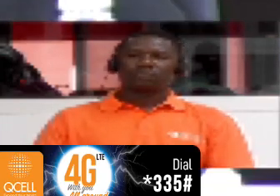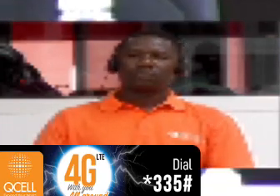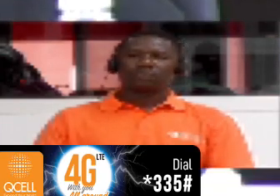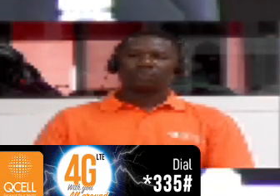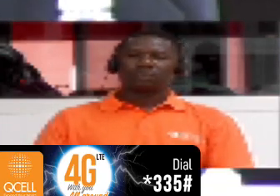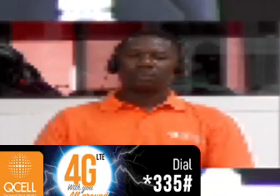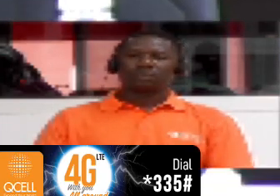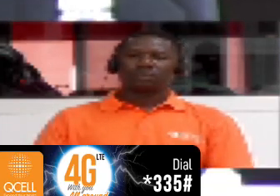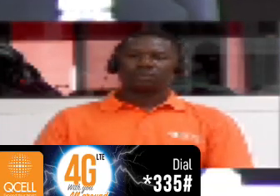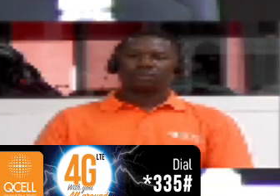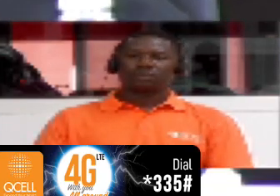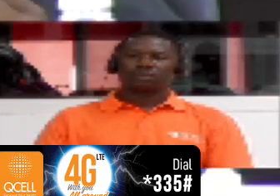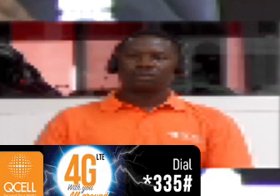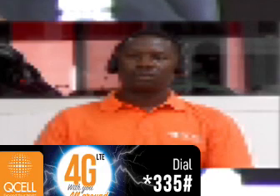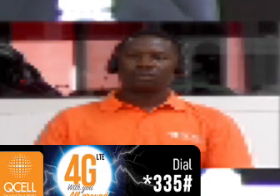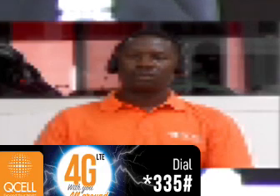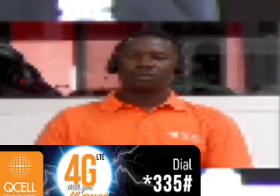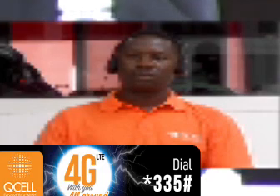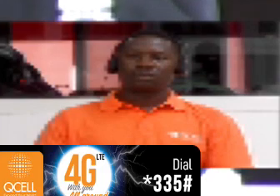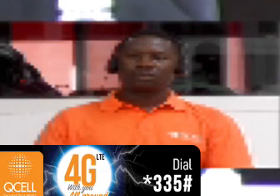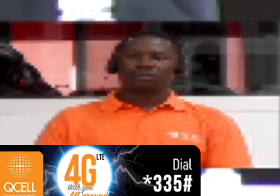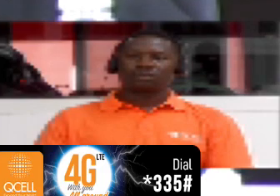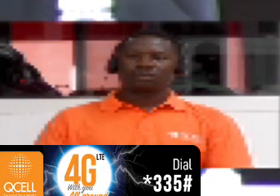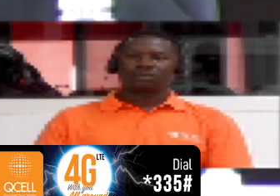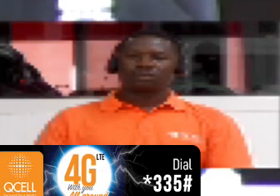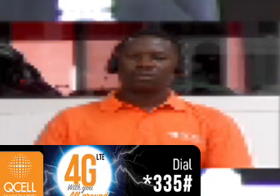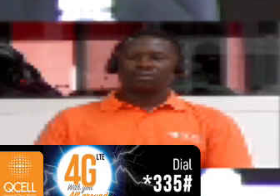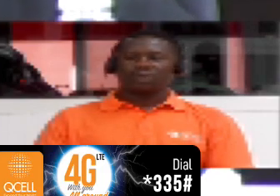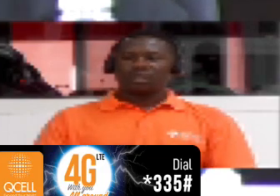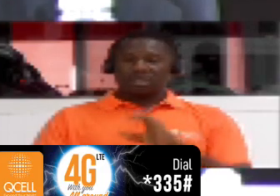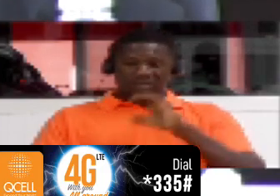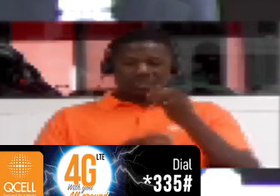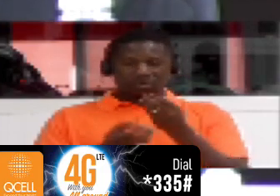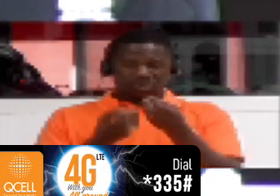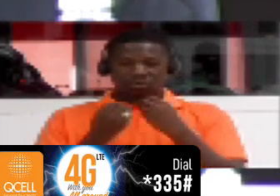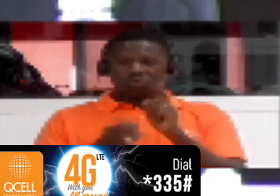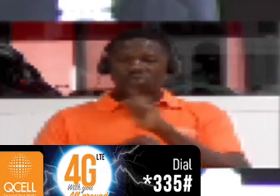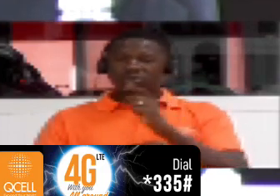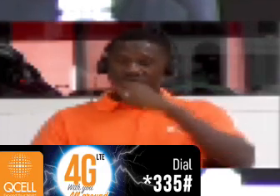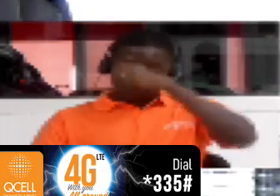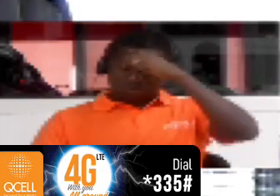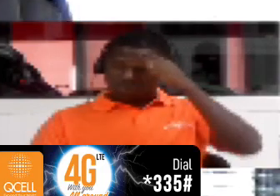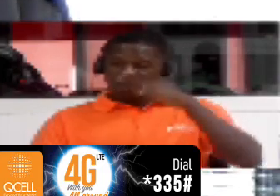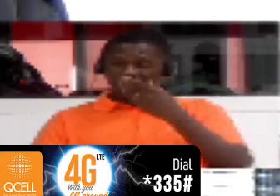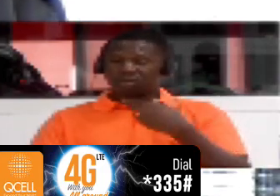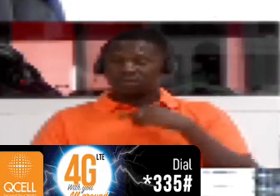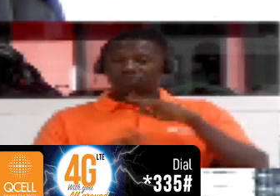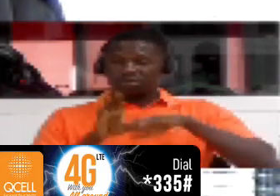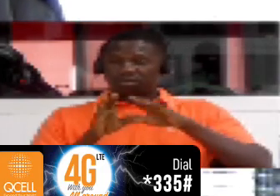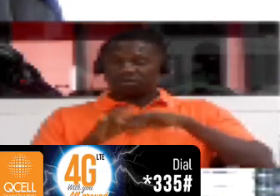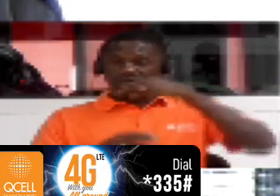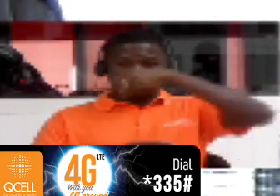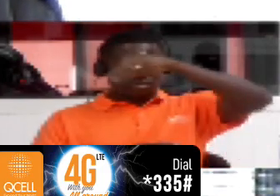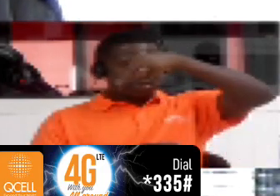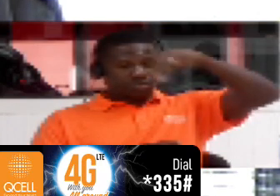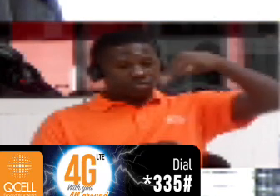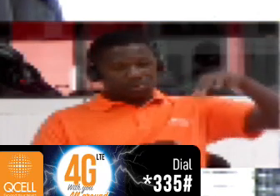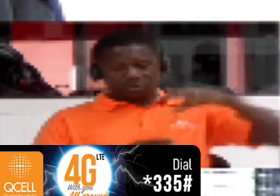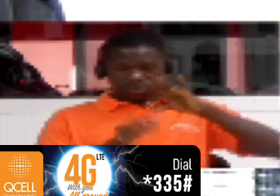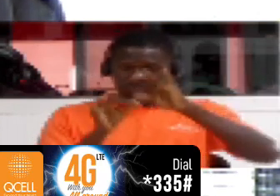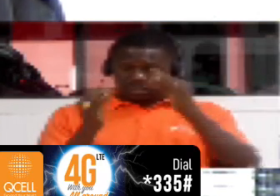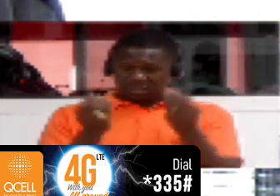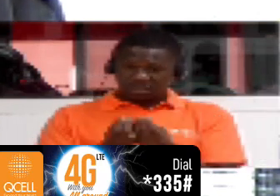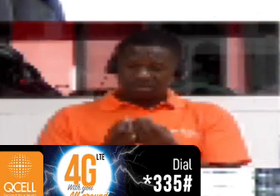Can you tell us what your duties were as a member of the patrol team? Akobriyal be patrol team kon.